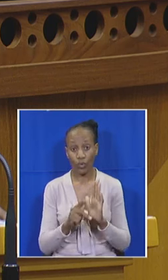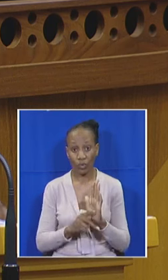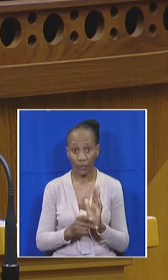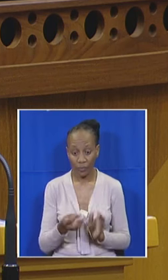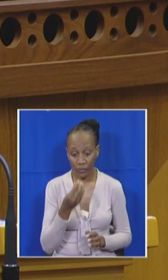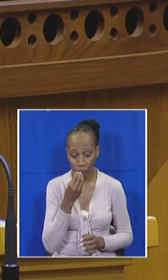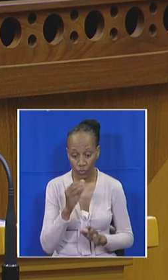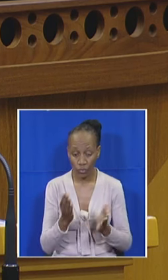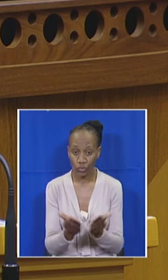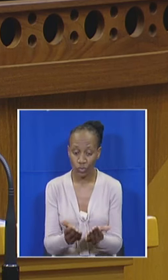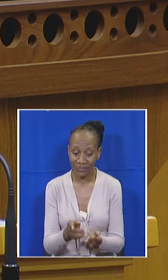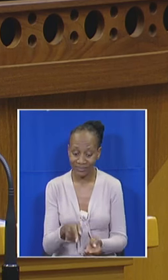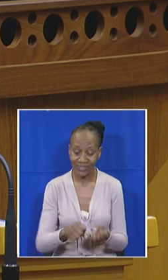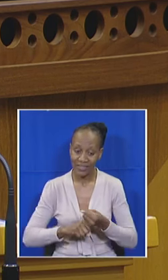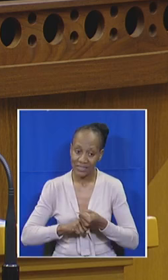Nomnyango